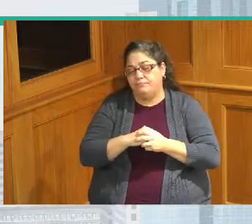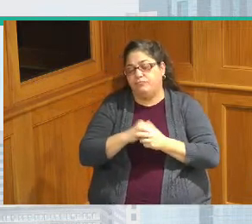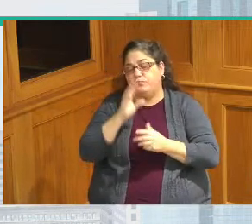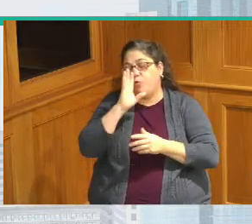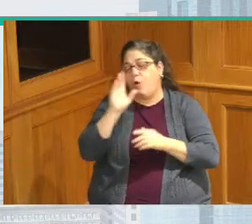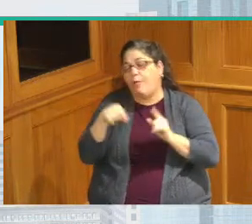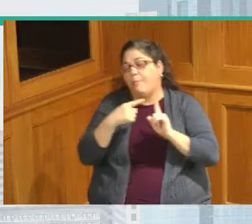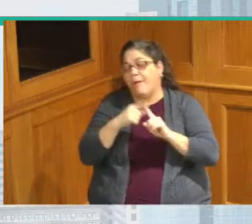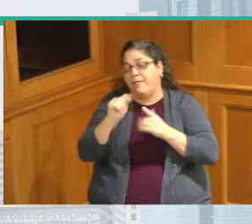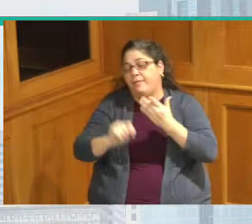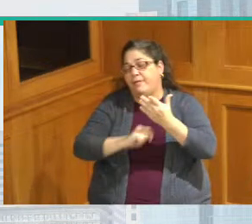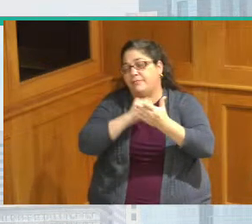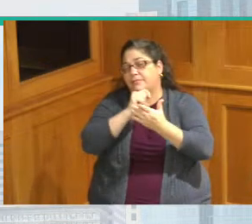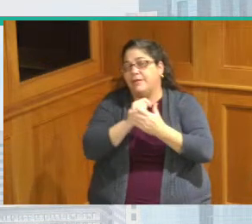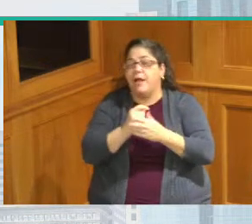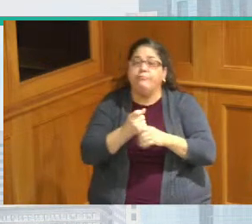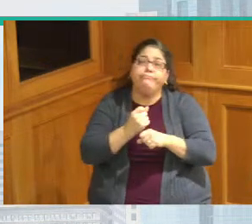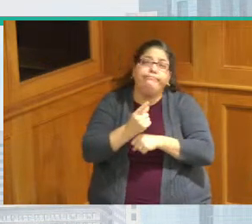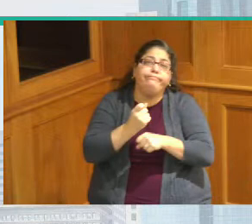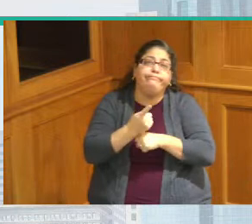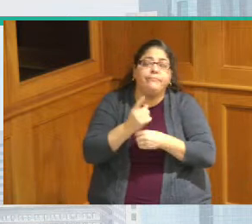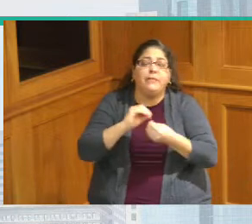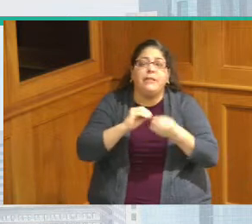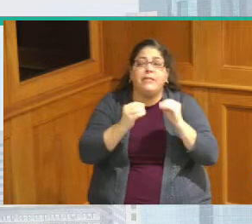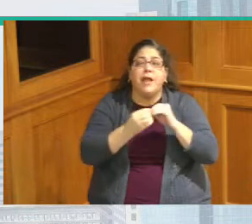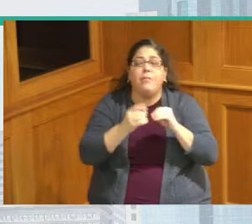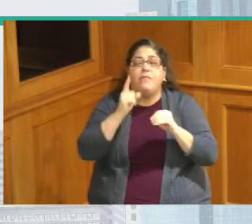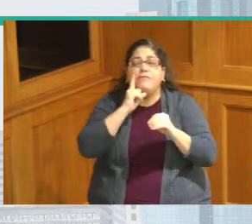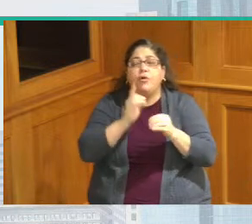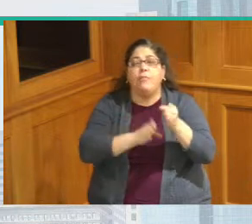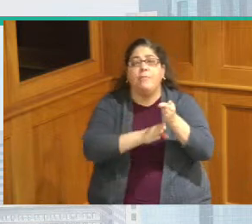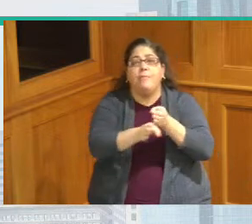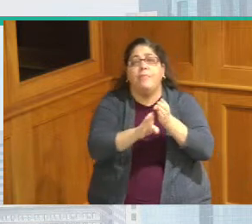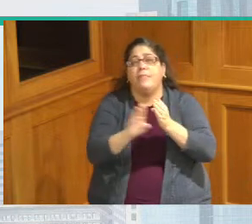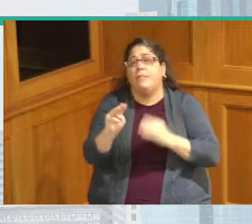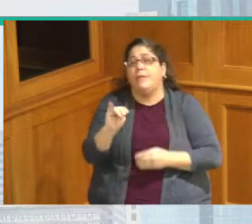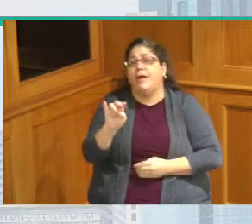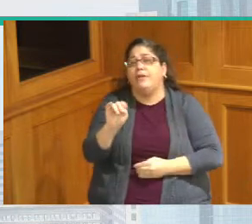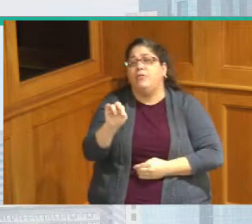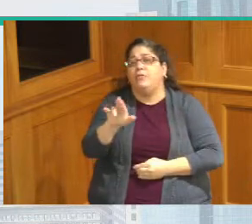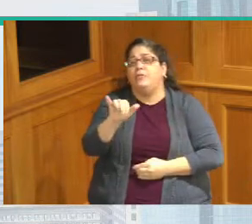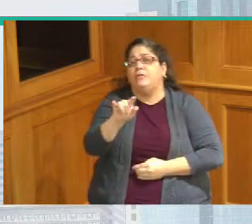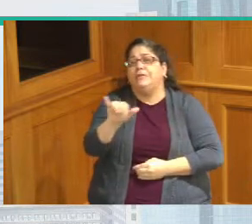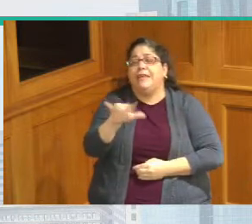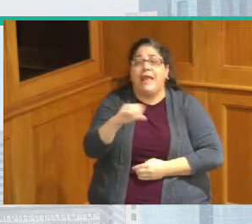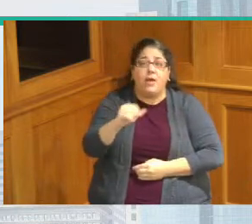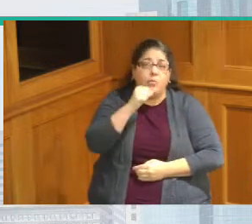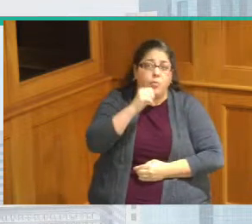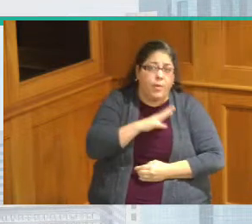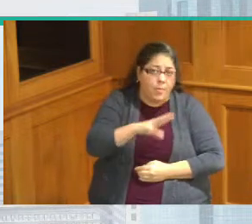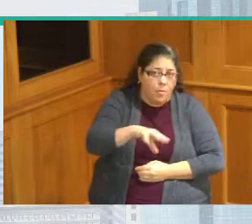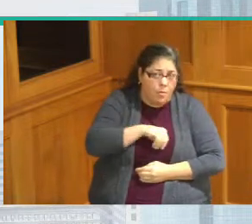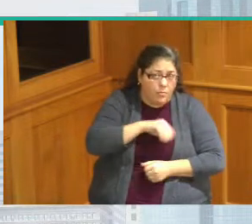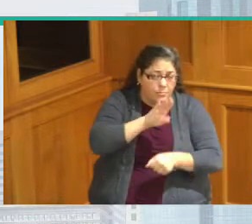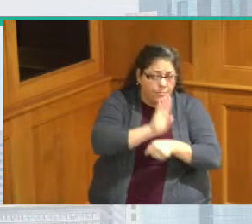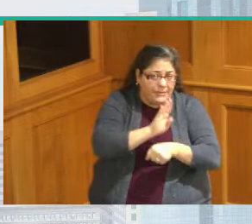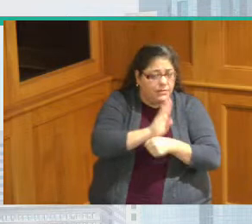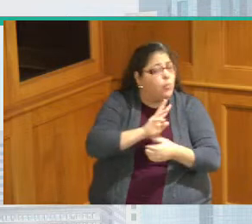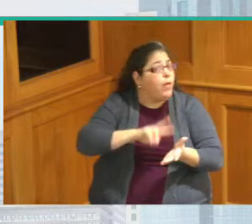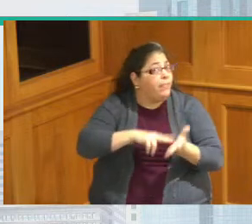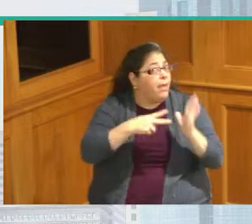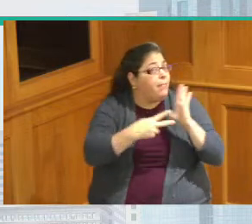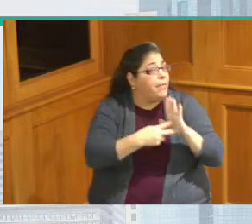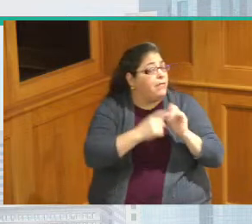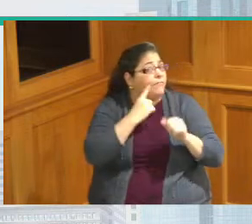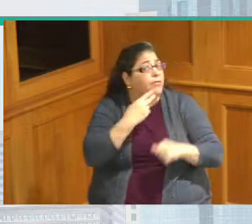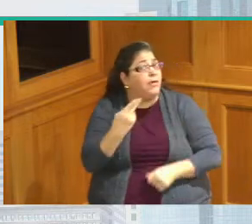general yearly numbers we wanted for minority and women-owned businesses, and what that would mean economically for the Hamilton County.